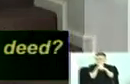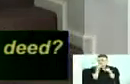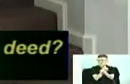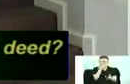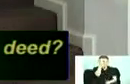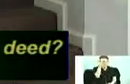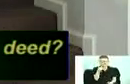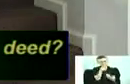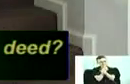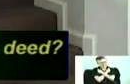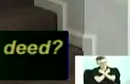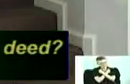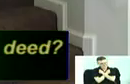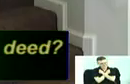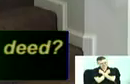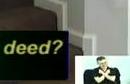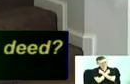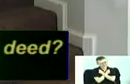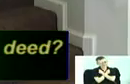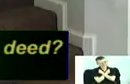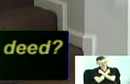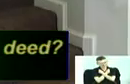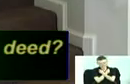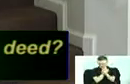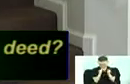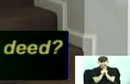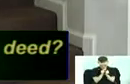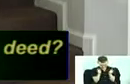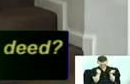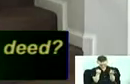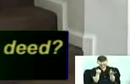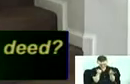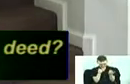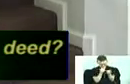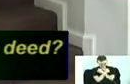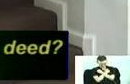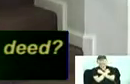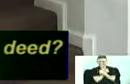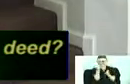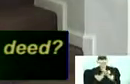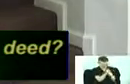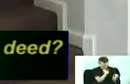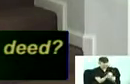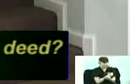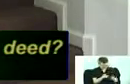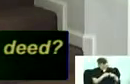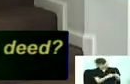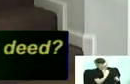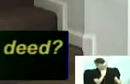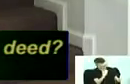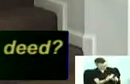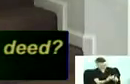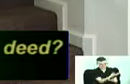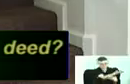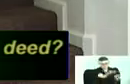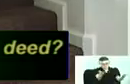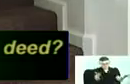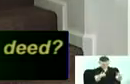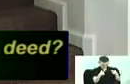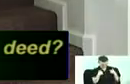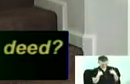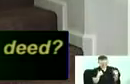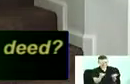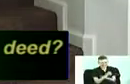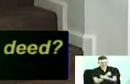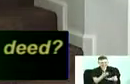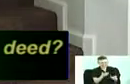creates out of relationship and in love, who creates and calls everything good, creates you, creates I,